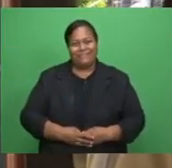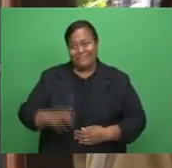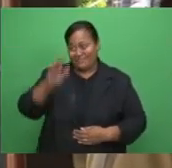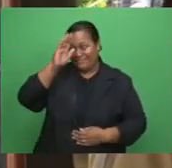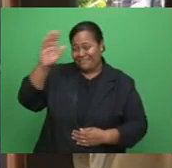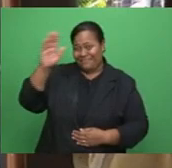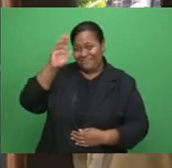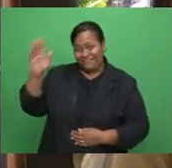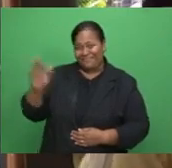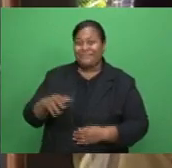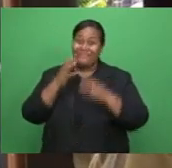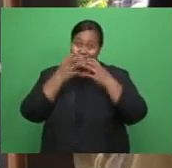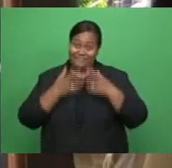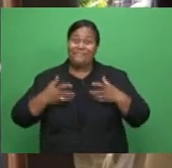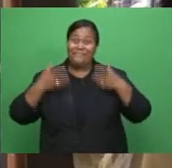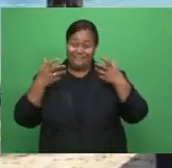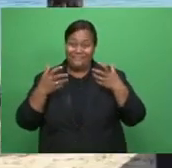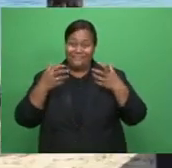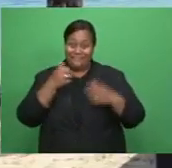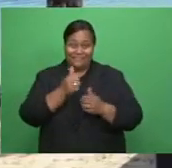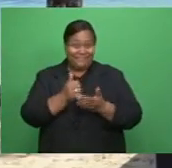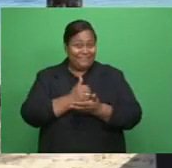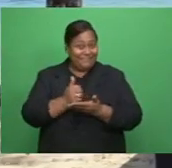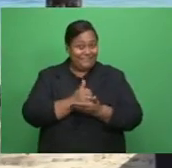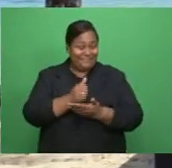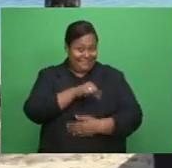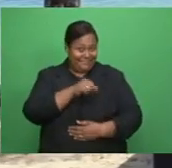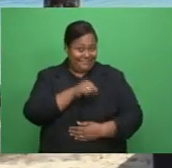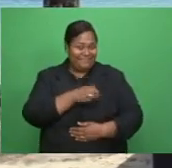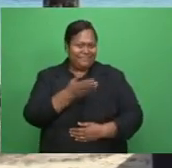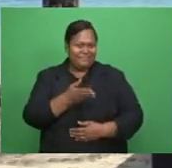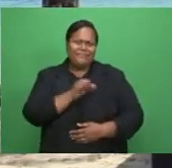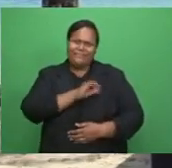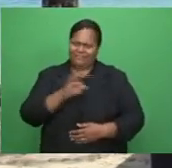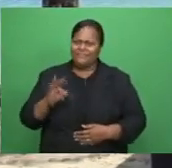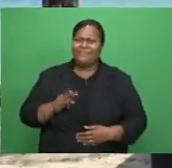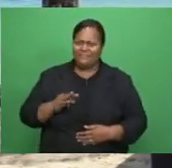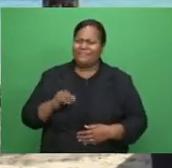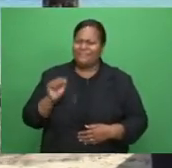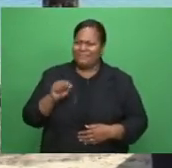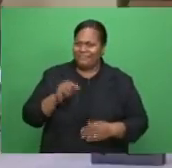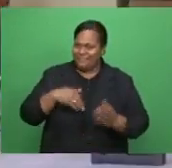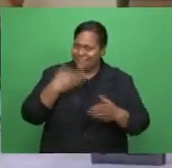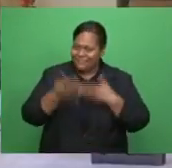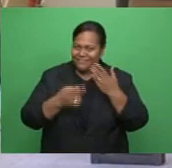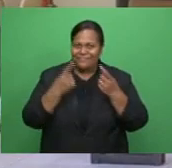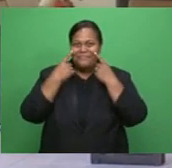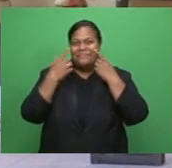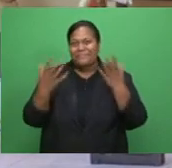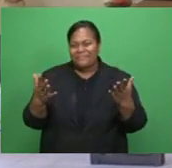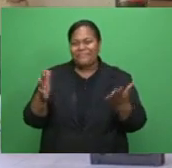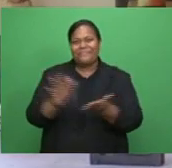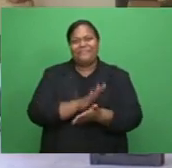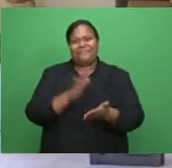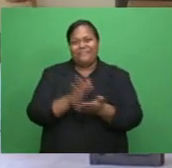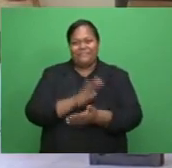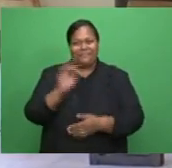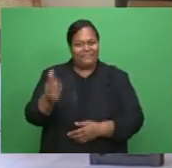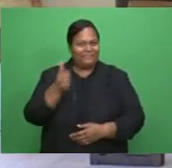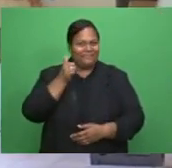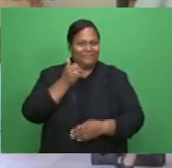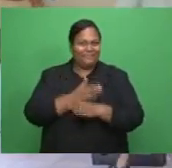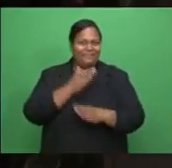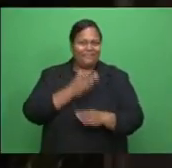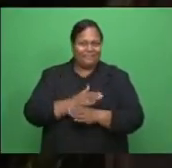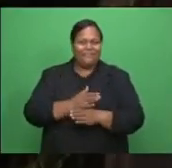The smiles and reactions from the staff at the resort says a lot. They are just glad to be back earning for their families.